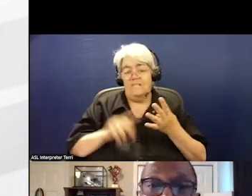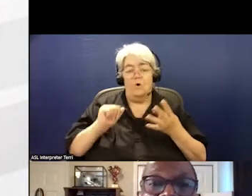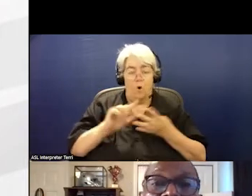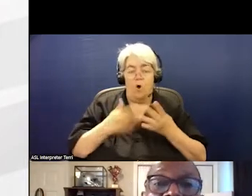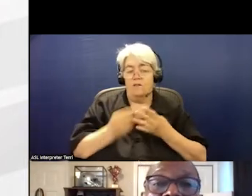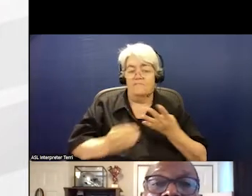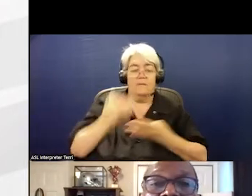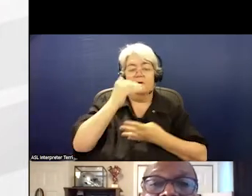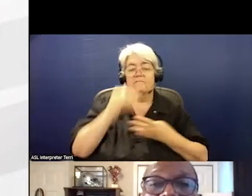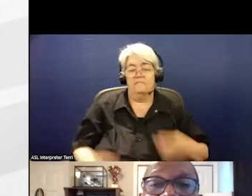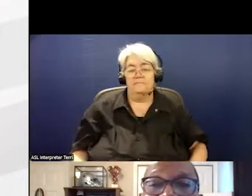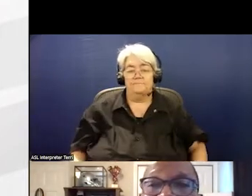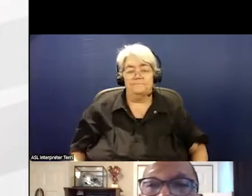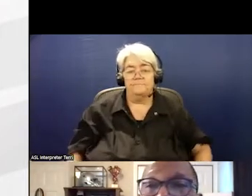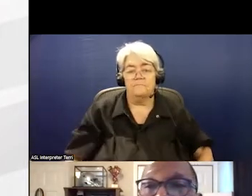above.